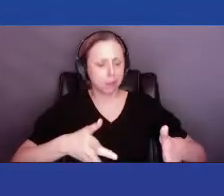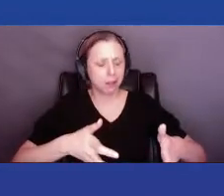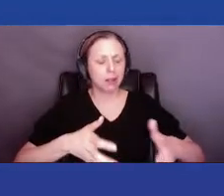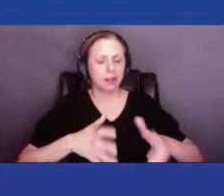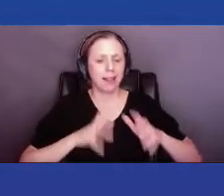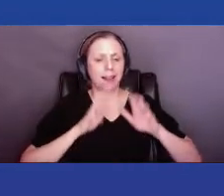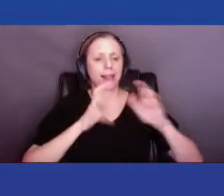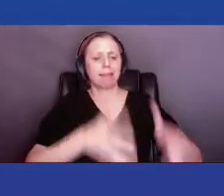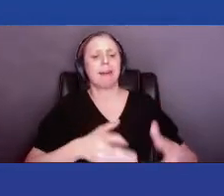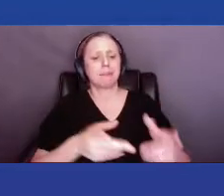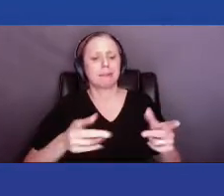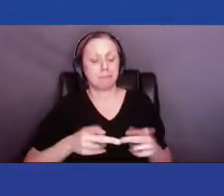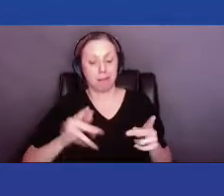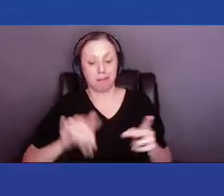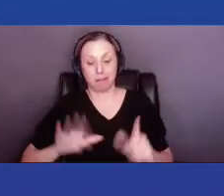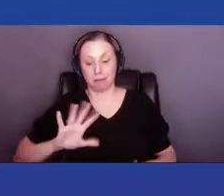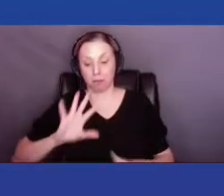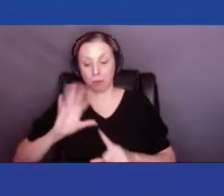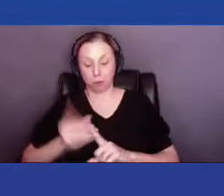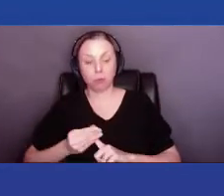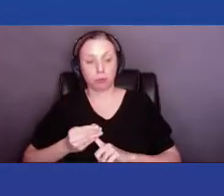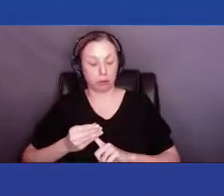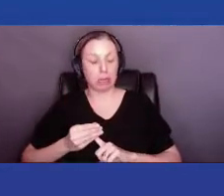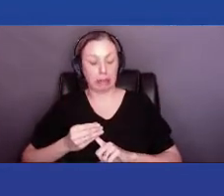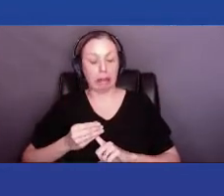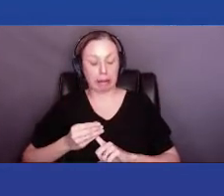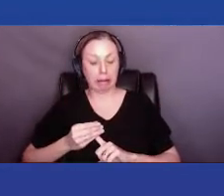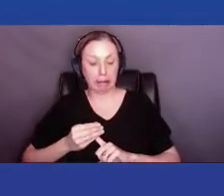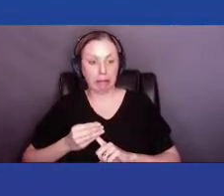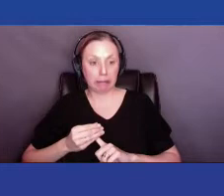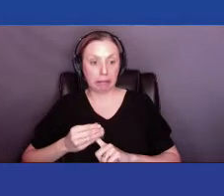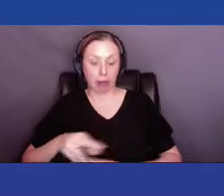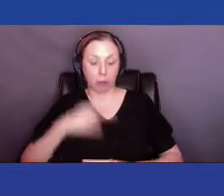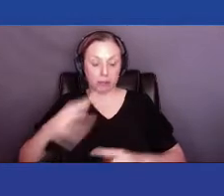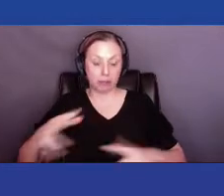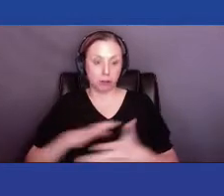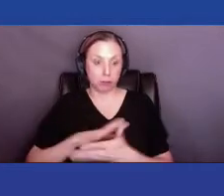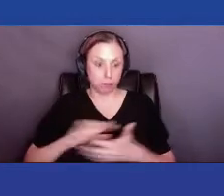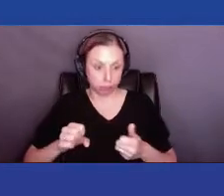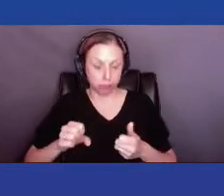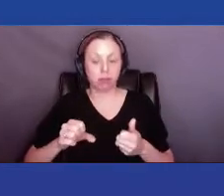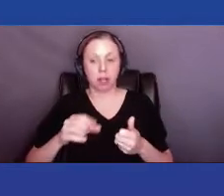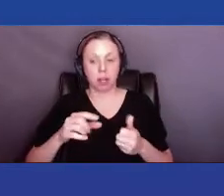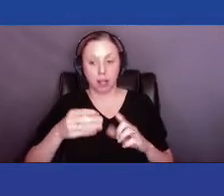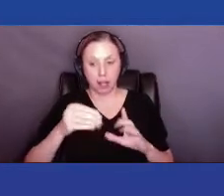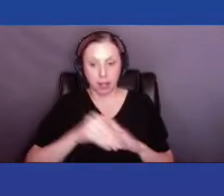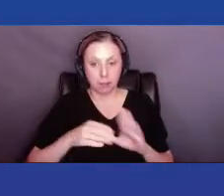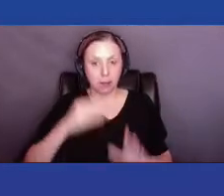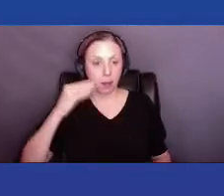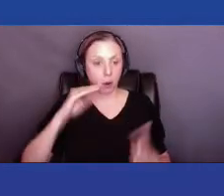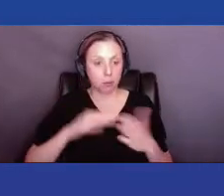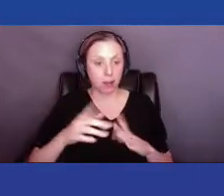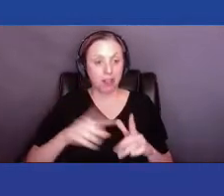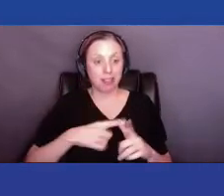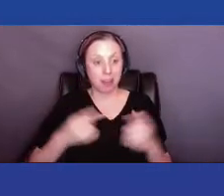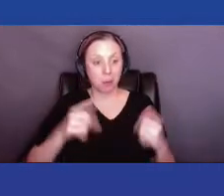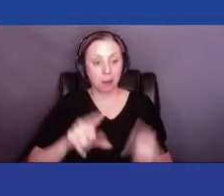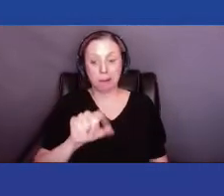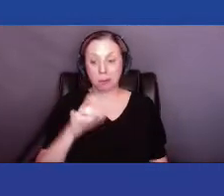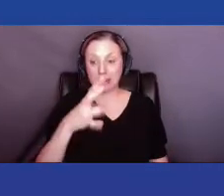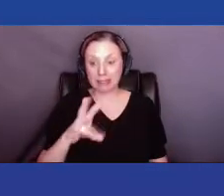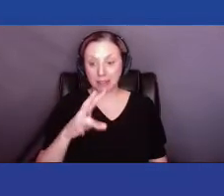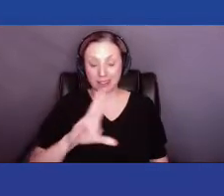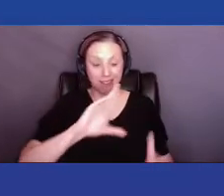culturally endangered in my hometown. And then the 2017 hurricane season happened. And in response to